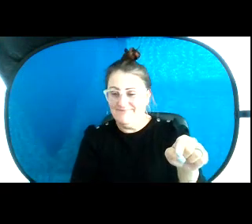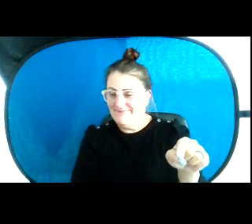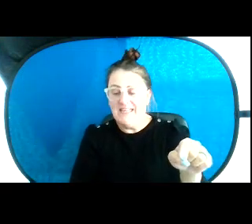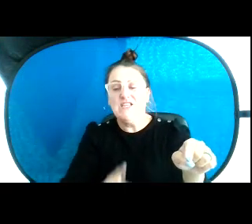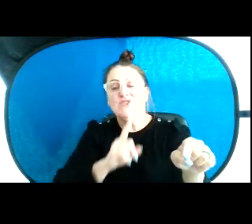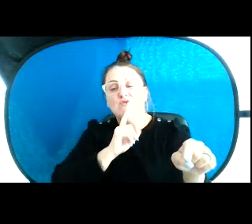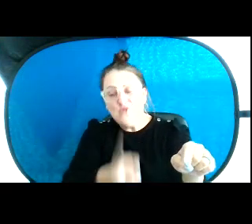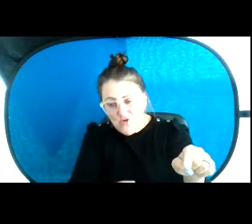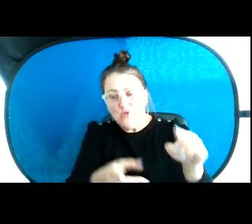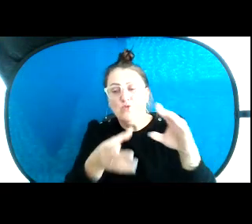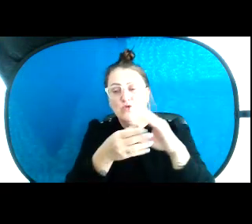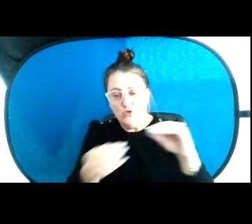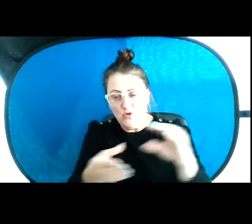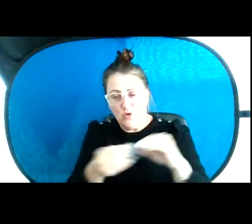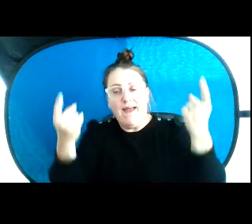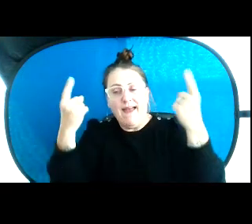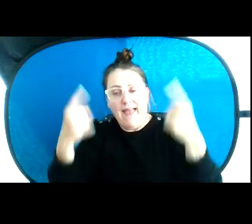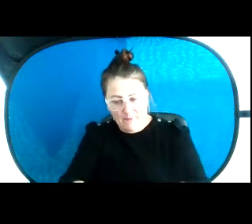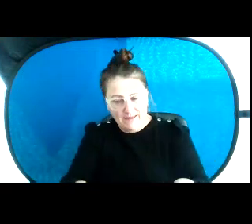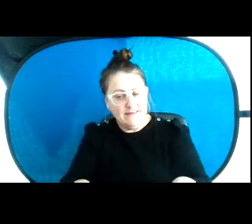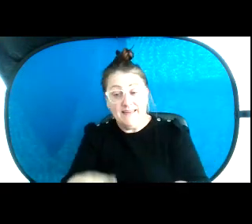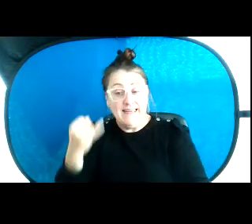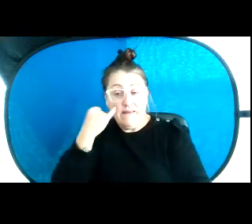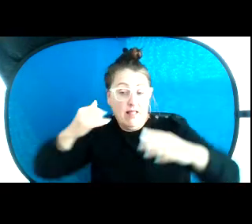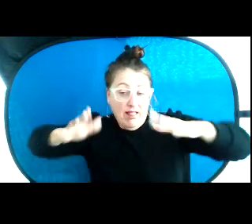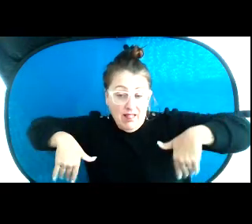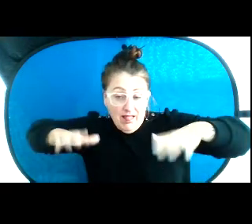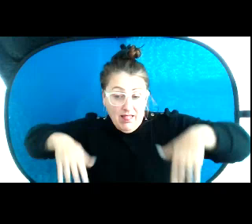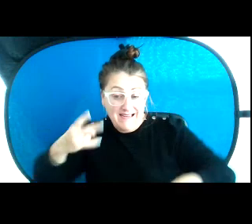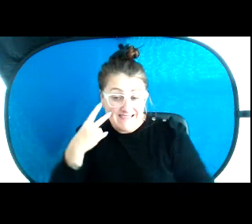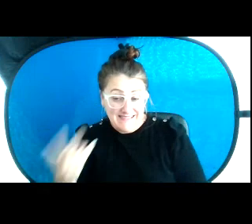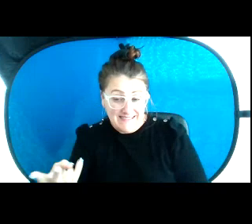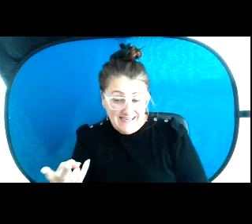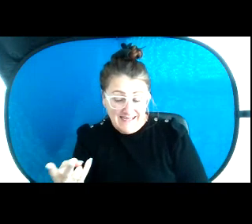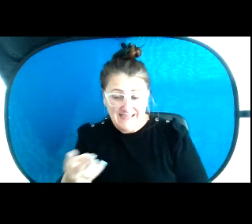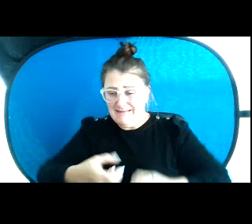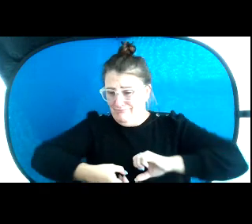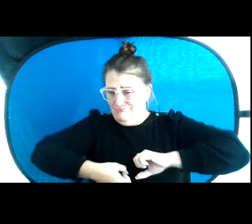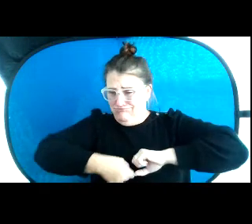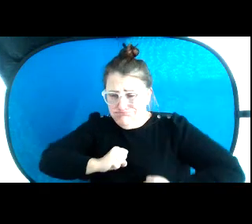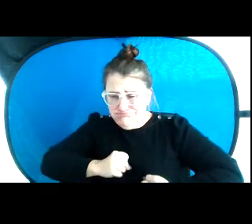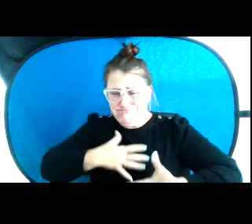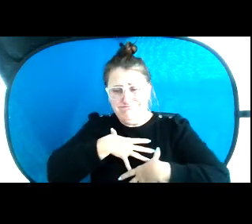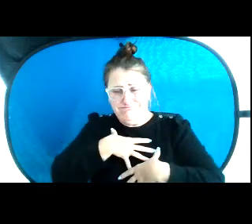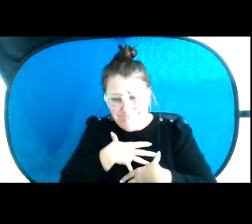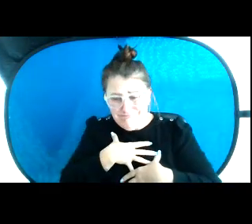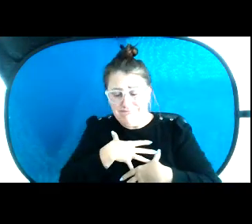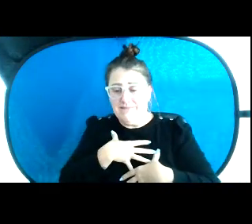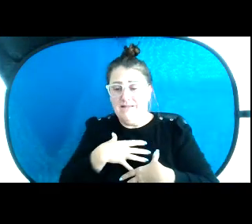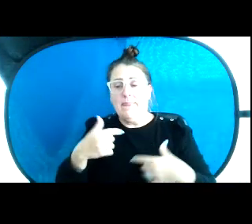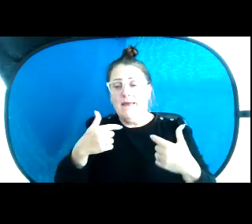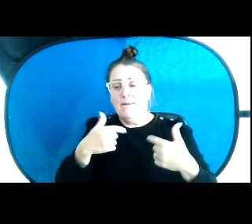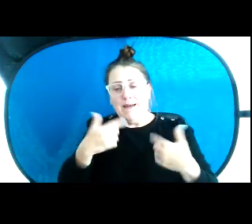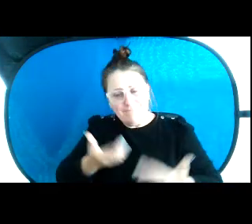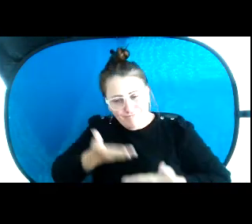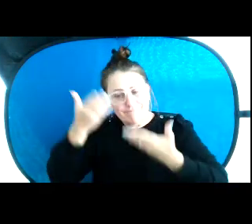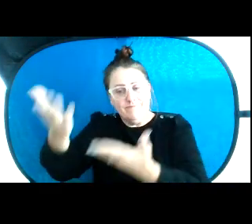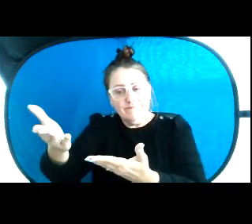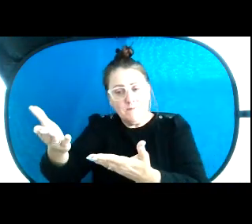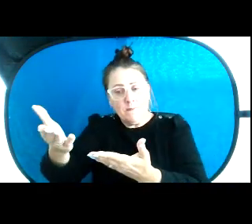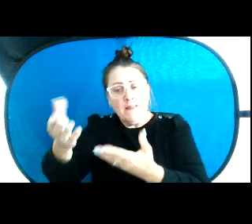of what happened in Paradise. So if you haven't had a chance to see it, it's gut-wrenching, but I would suggest. But that tells us what we need to